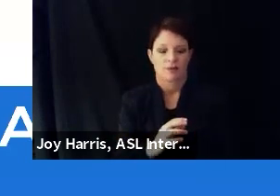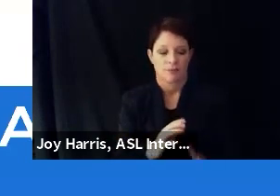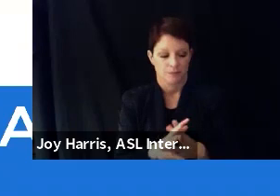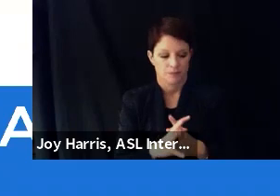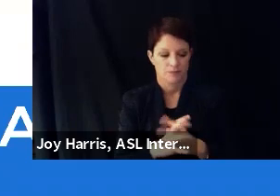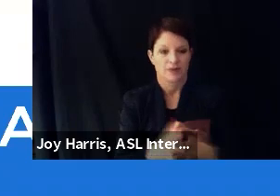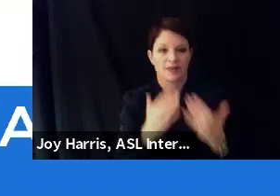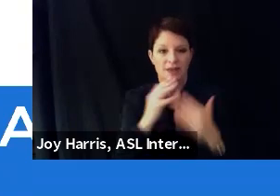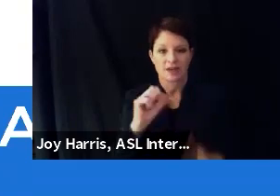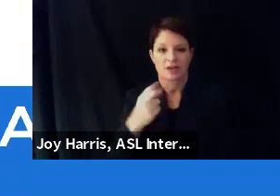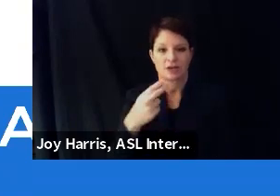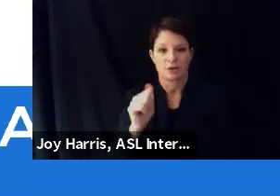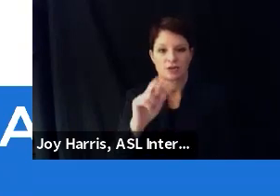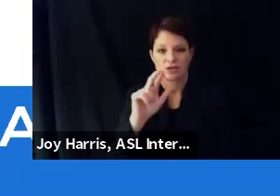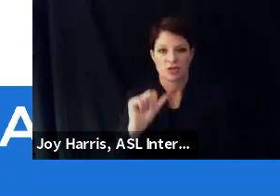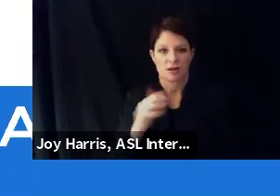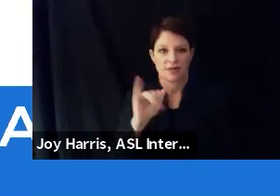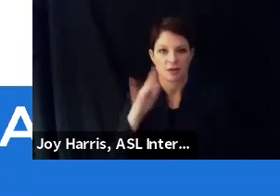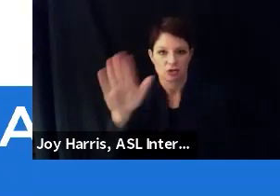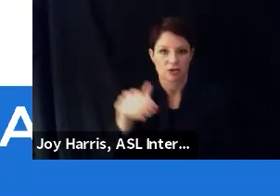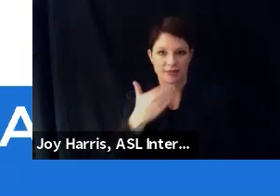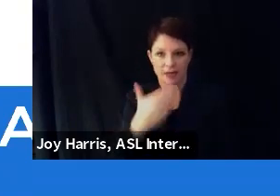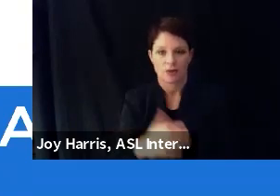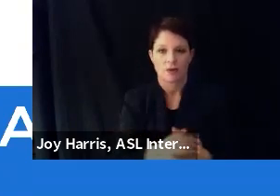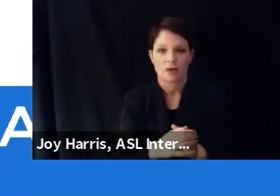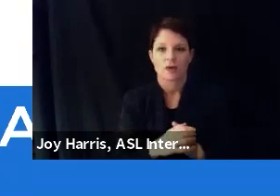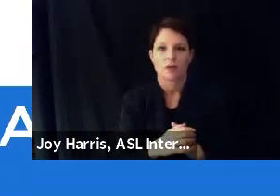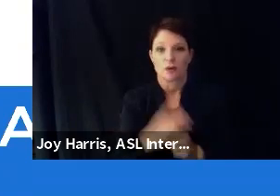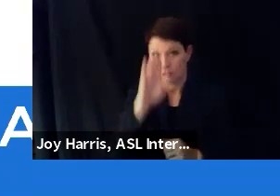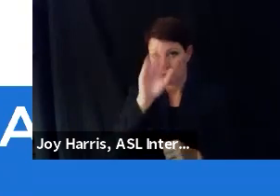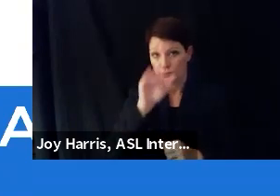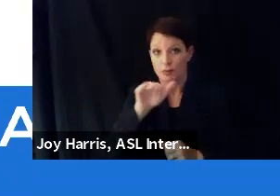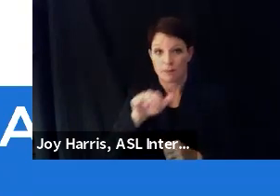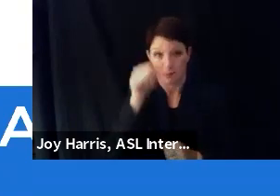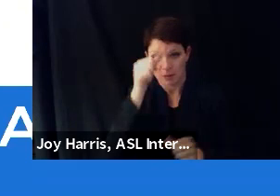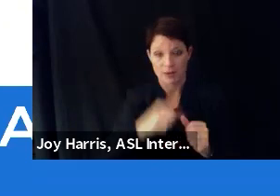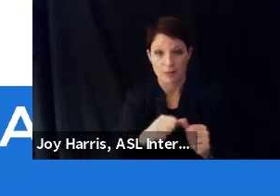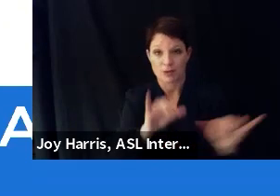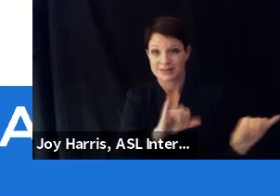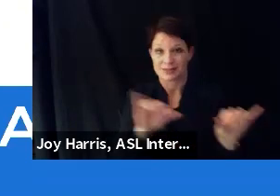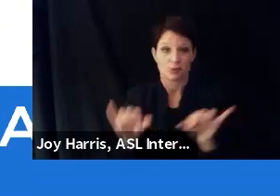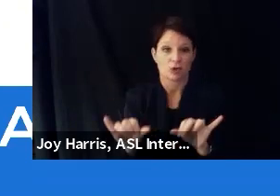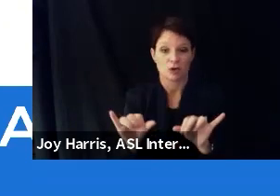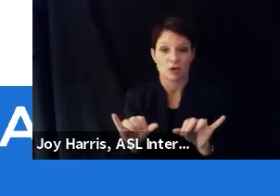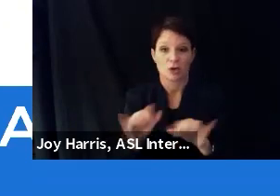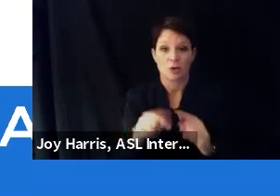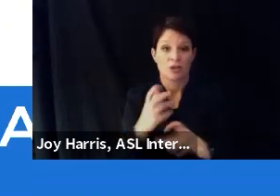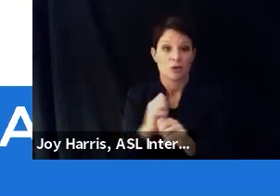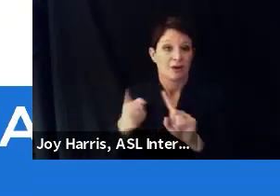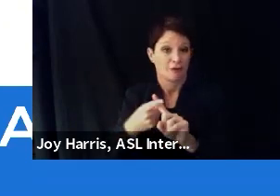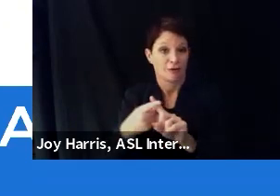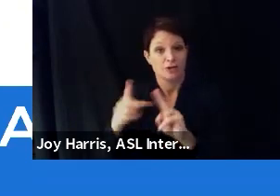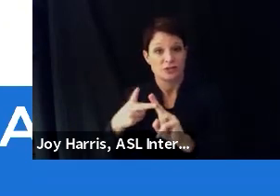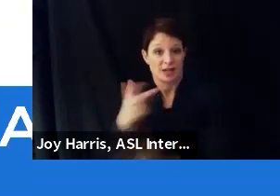Thank you, Shara. That was great. So as a reminder to everybody, similar to when you got your first or